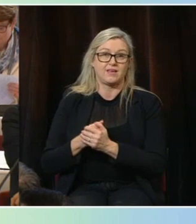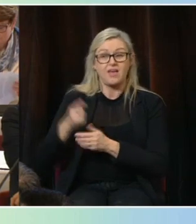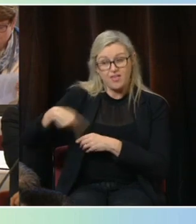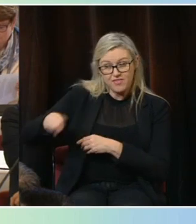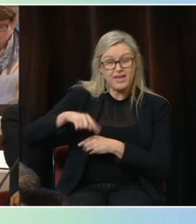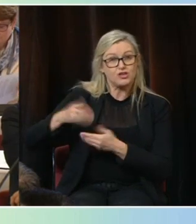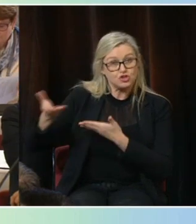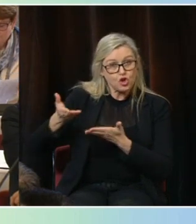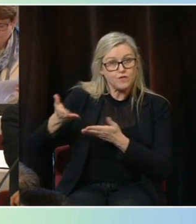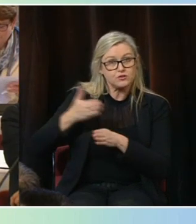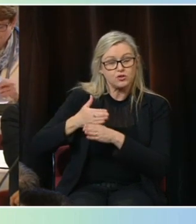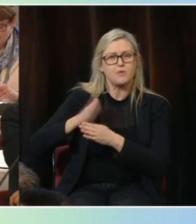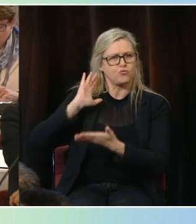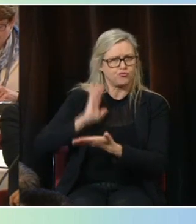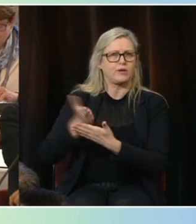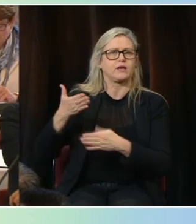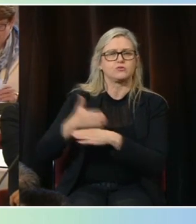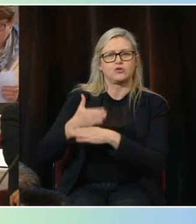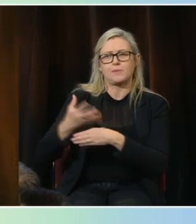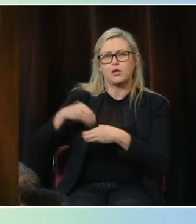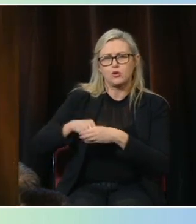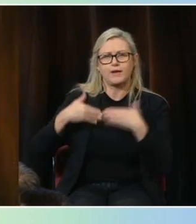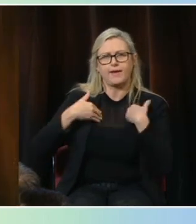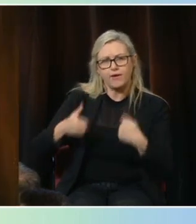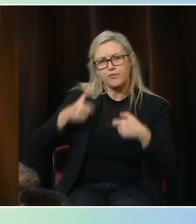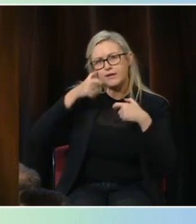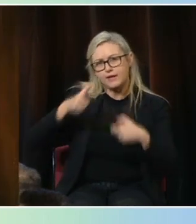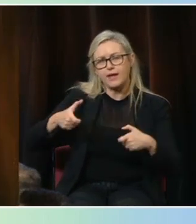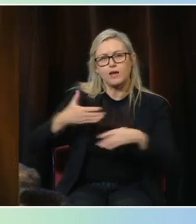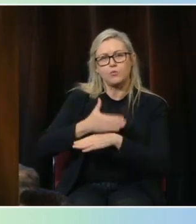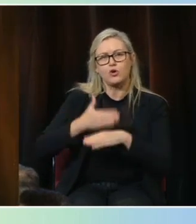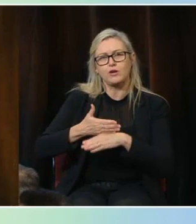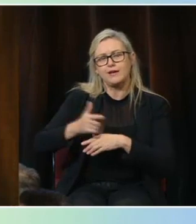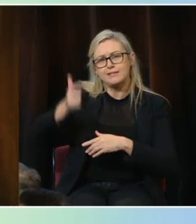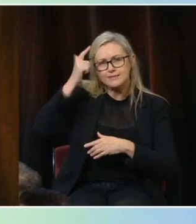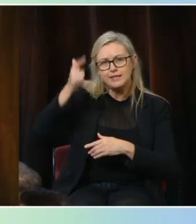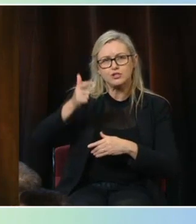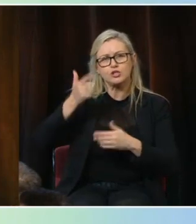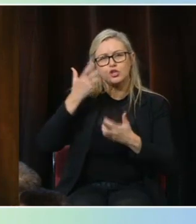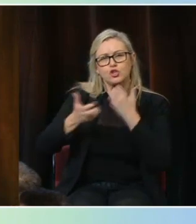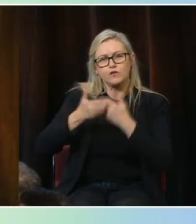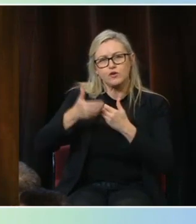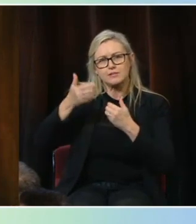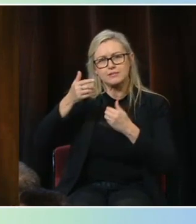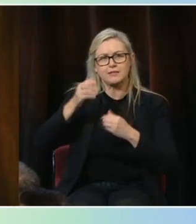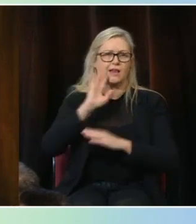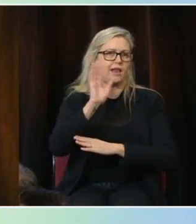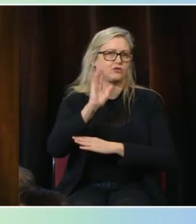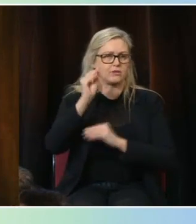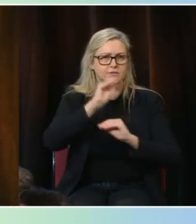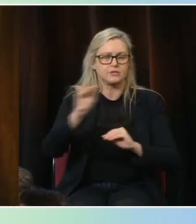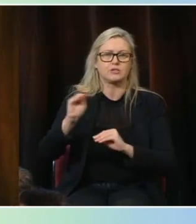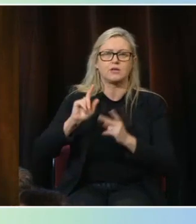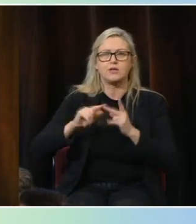jobs they include our Vital Health and Care workers our teachers and University lecturers educating young Australians our